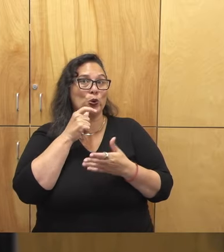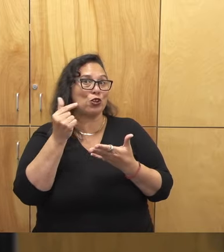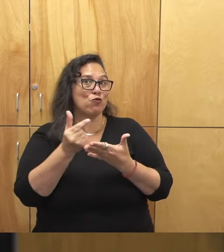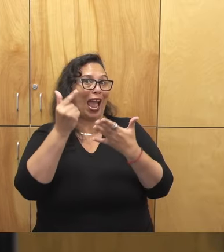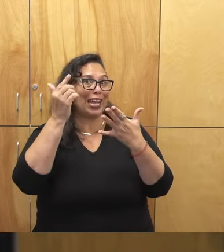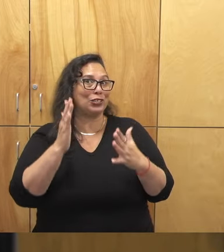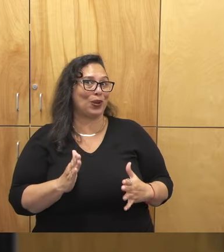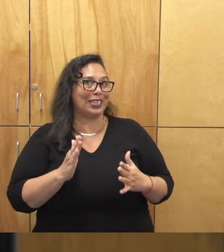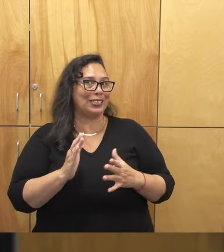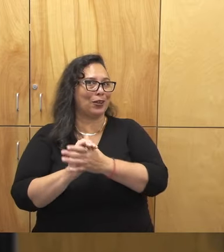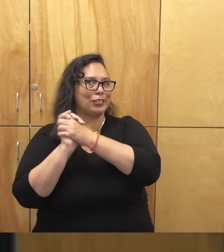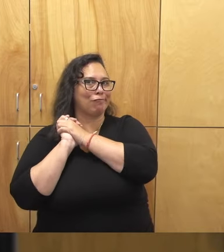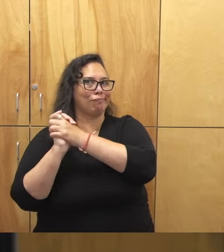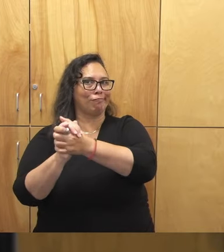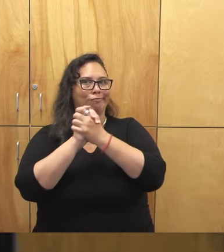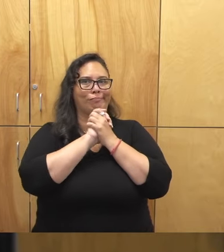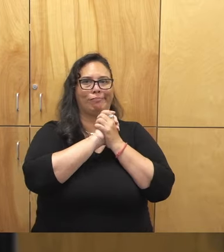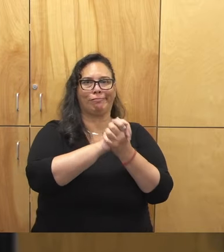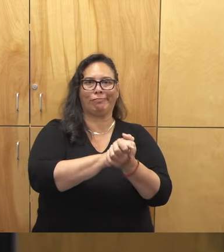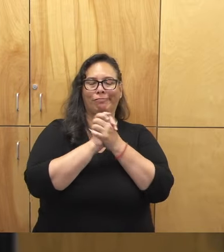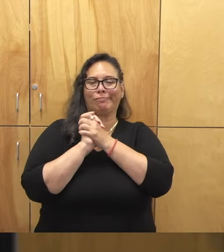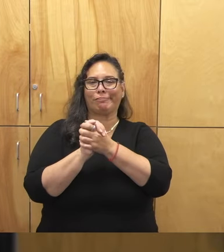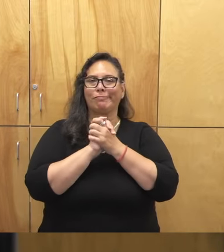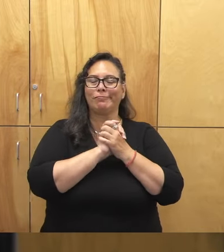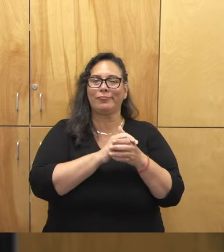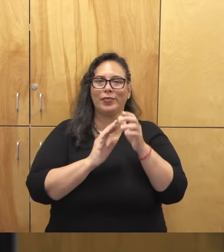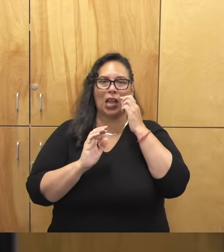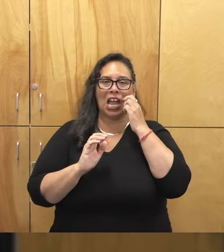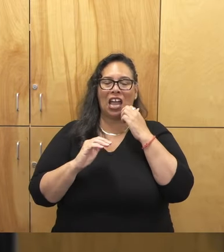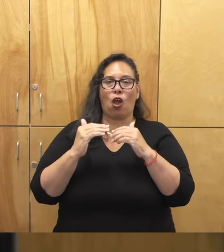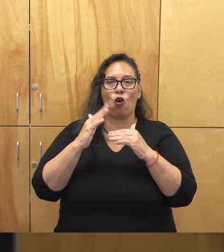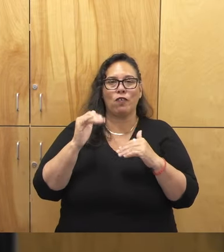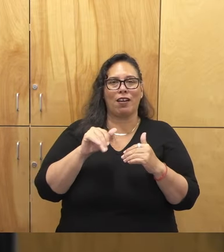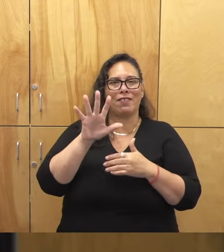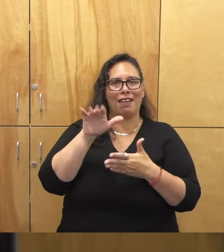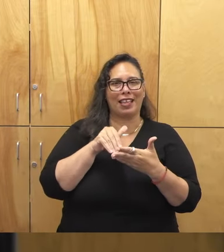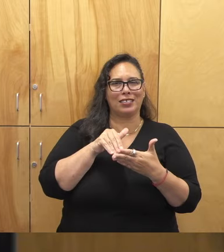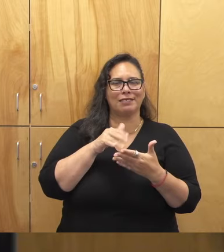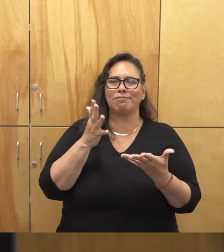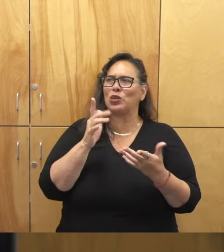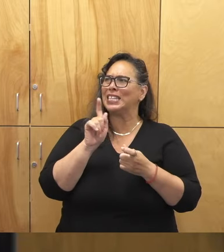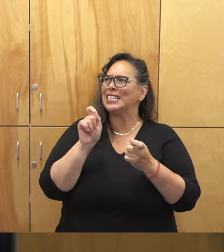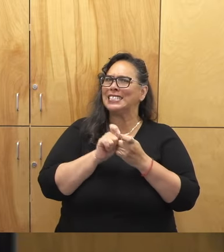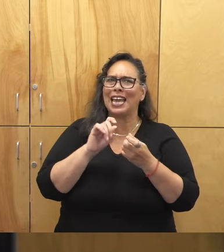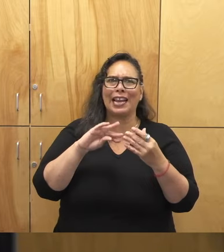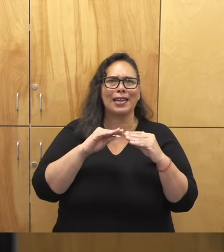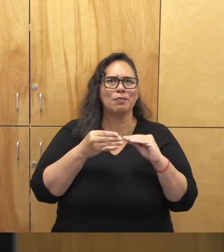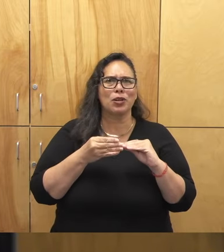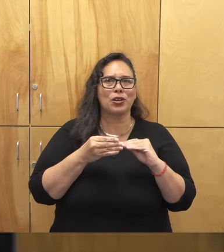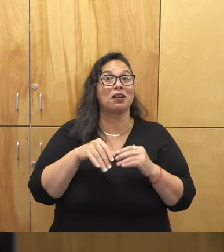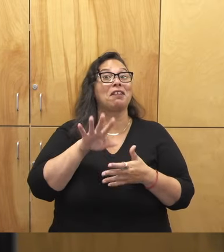big congratulations to all of our graduates. We had over 5,000, right? What's the exact number?